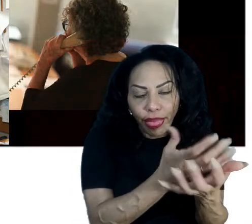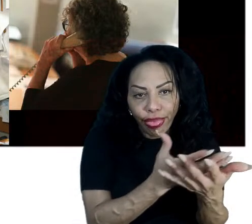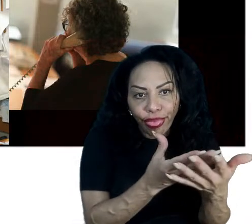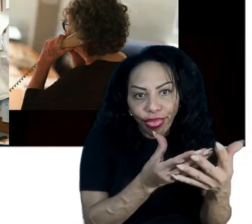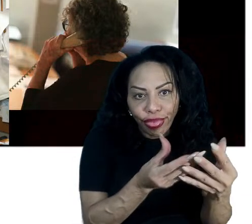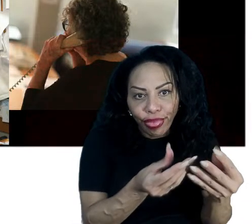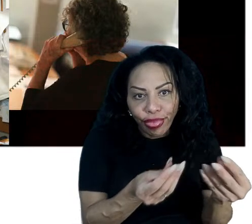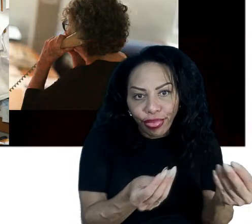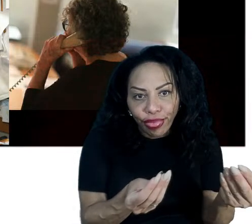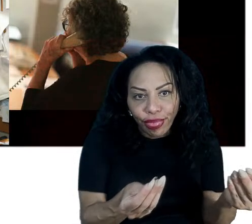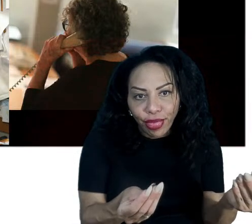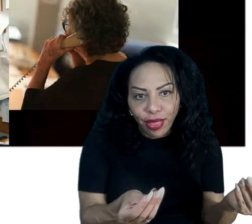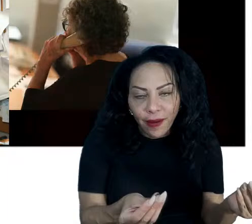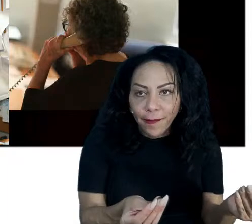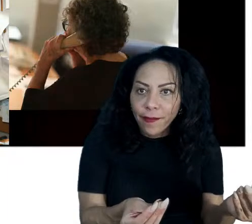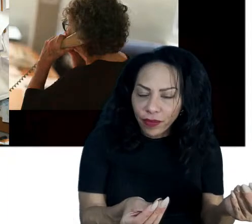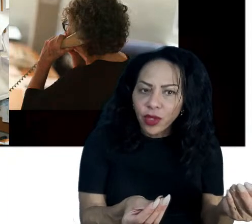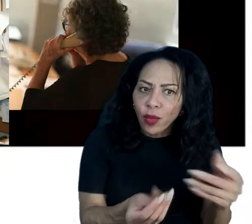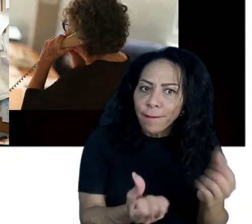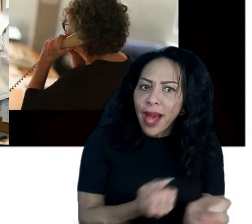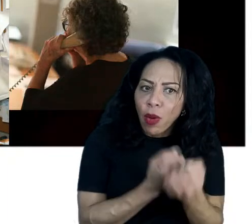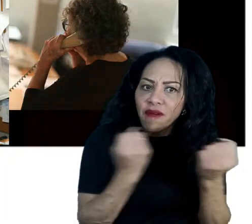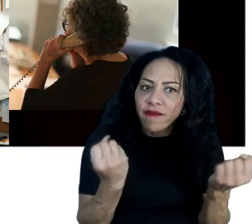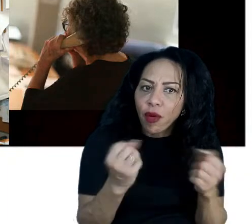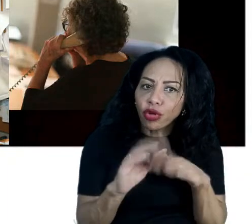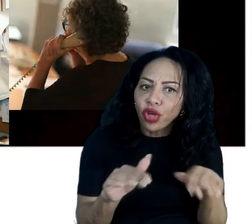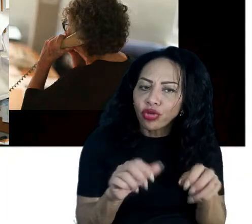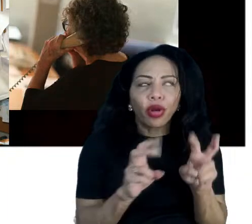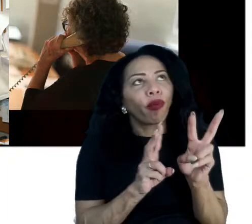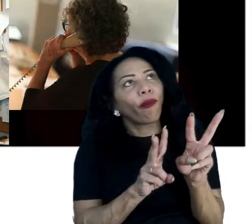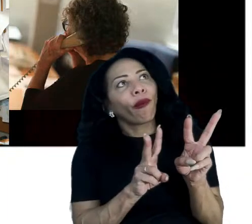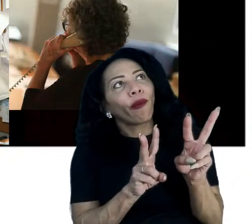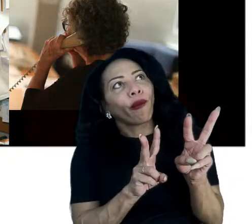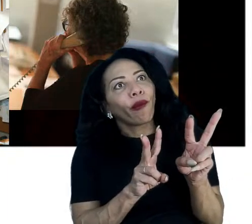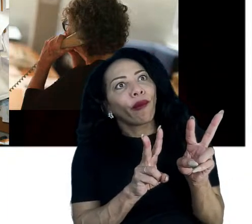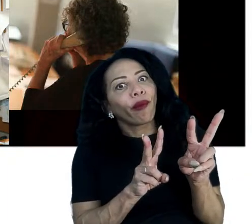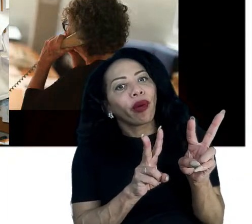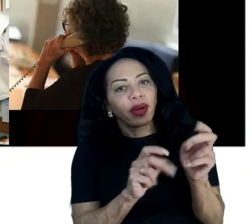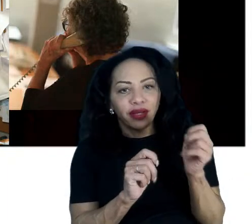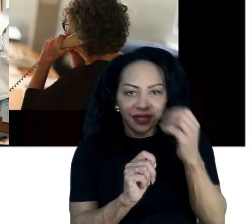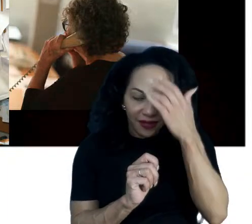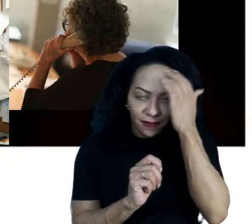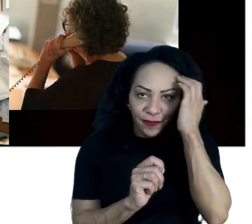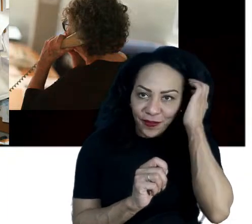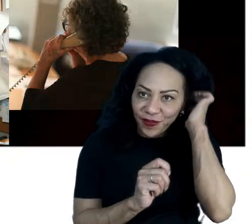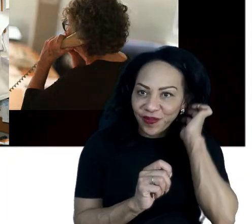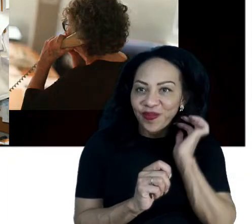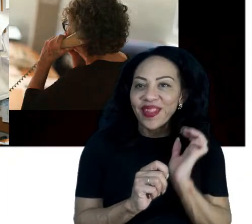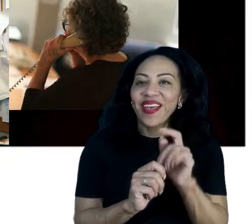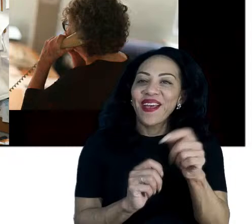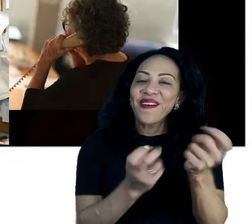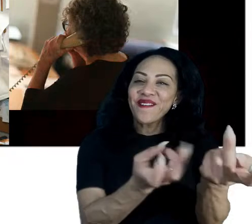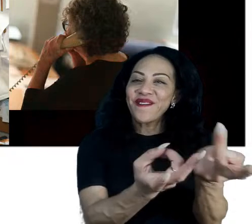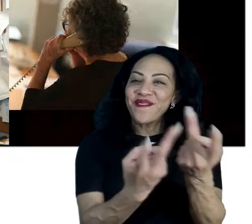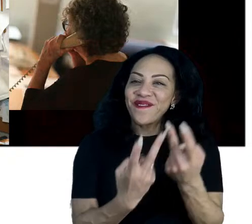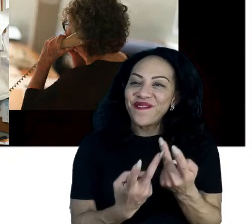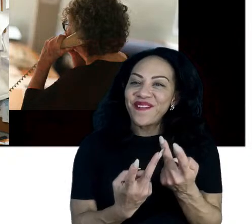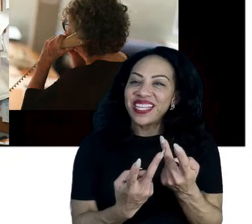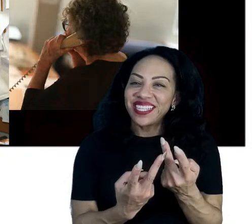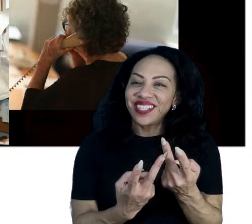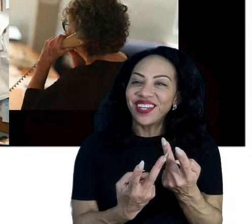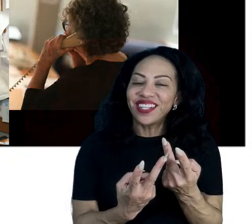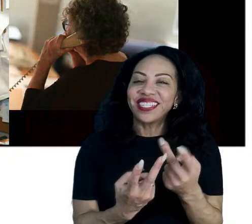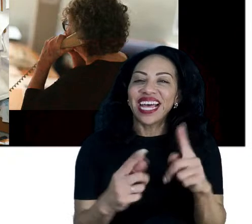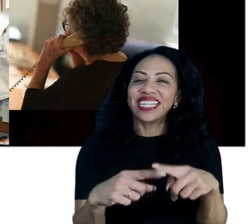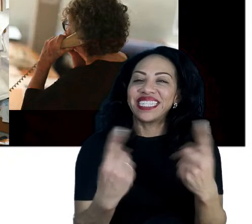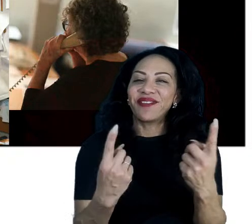was something very powerful about that. And visitors seemed to follow or fall into sort of broad categories of being browsers. So there were